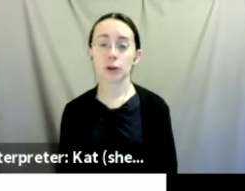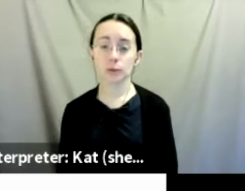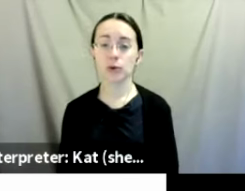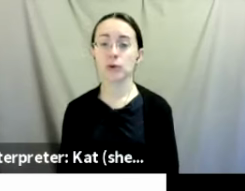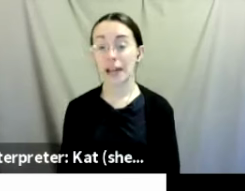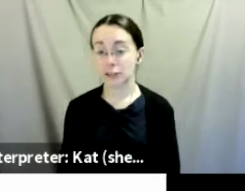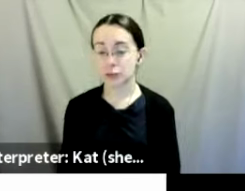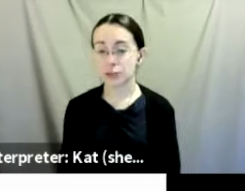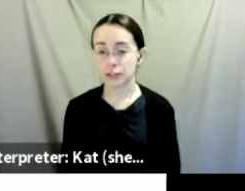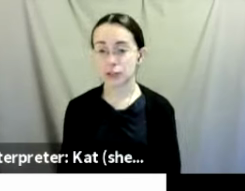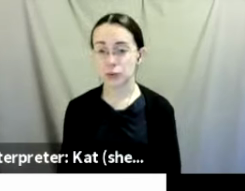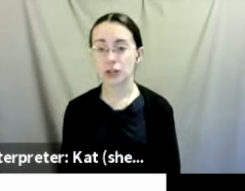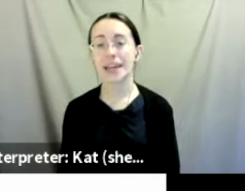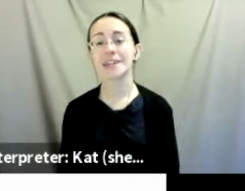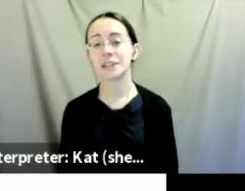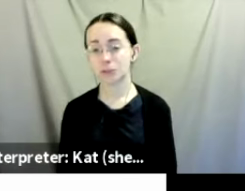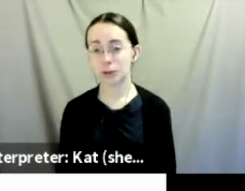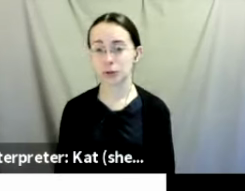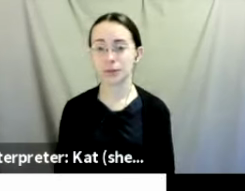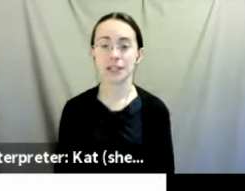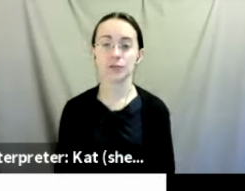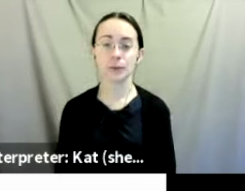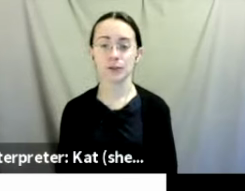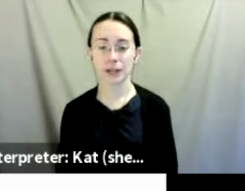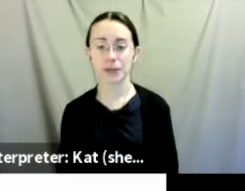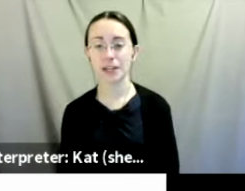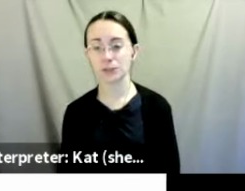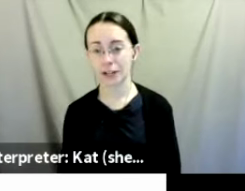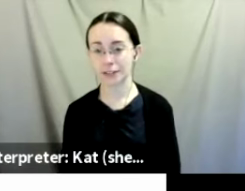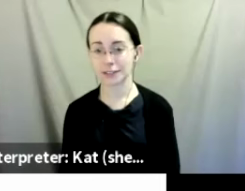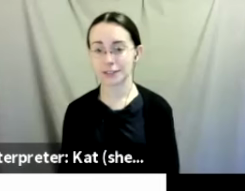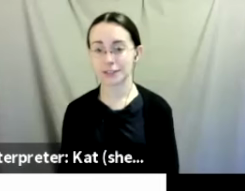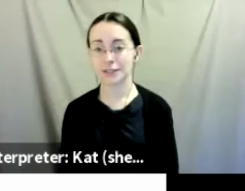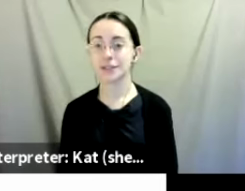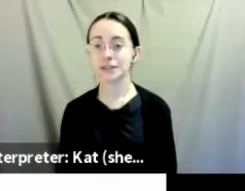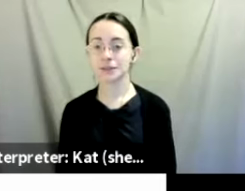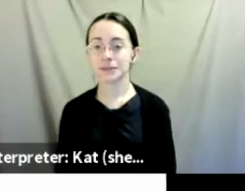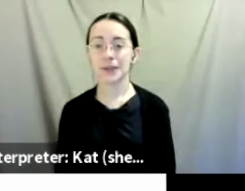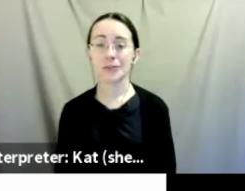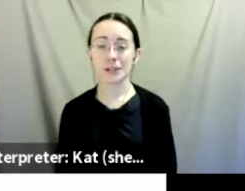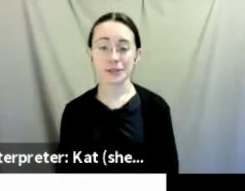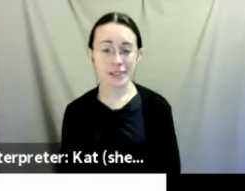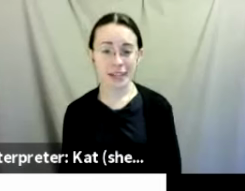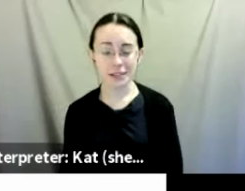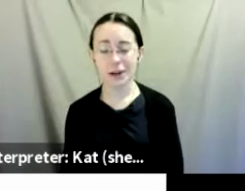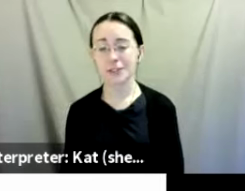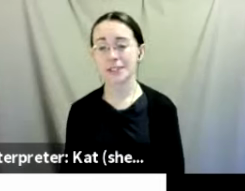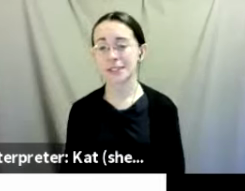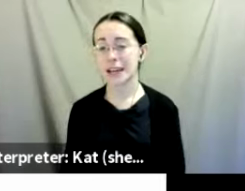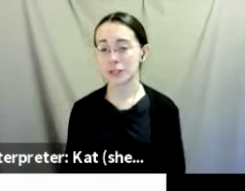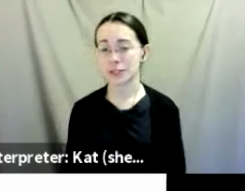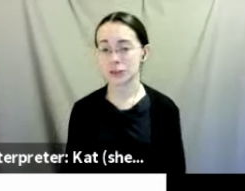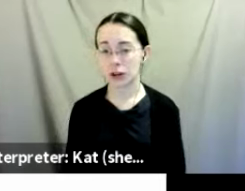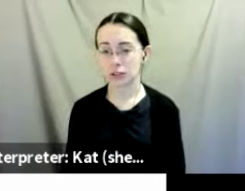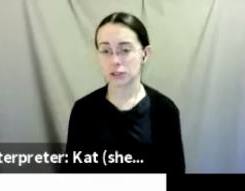both formal classrooms in school and informal, meaning from their family and friends. Often it was late, often it